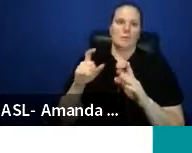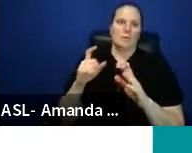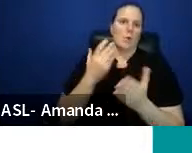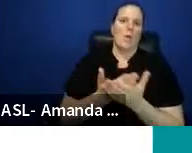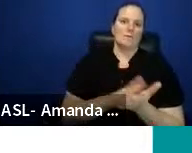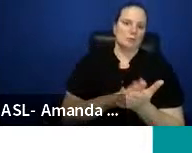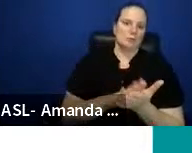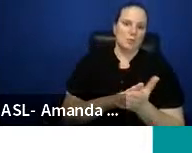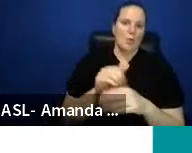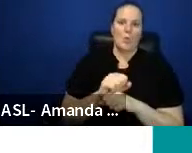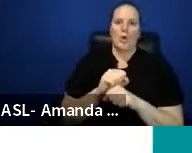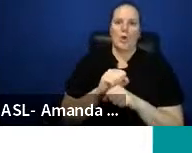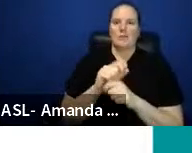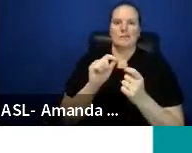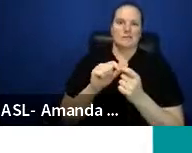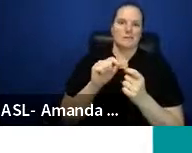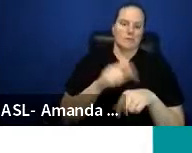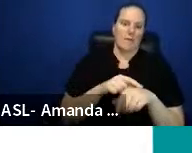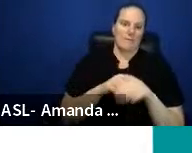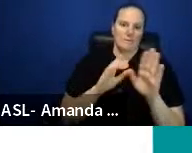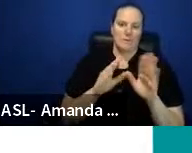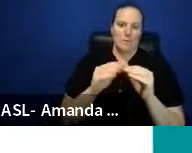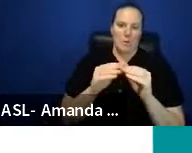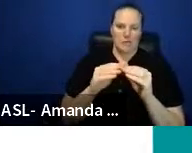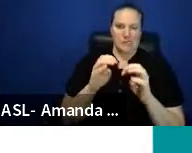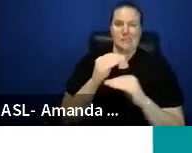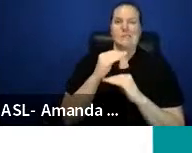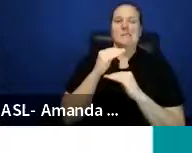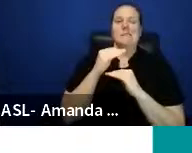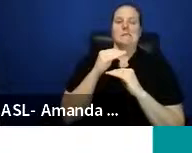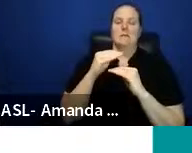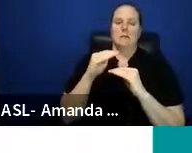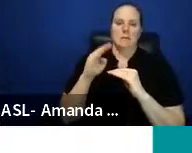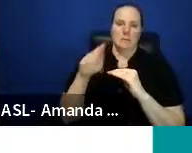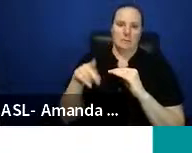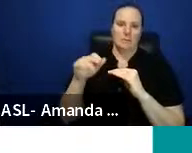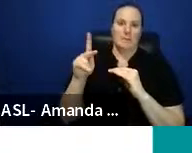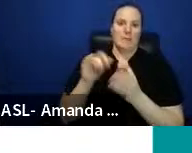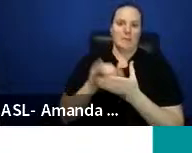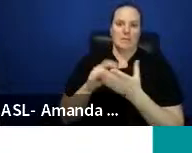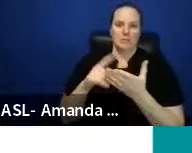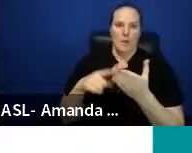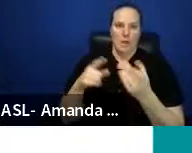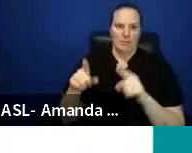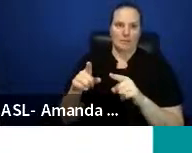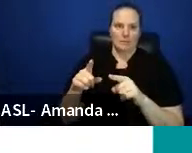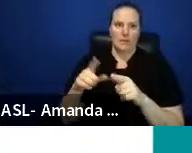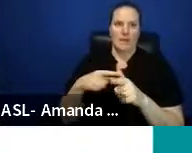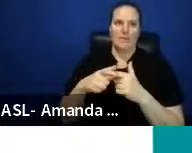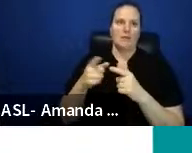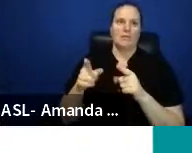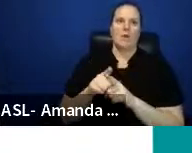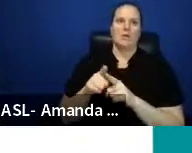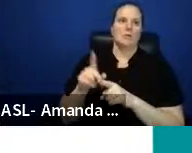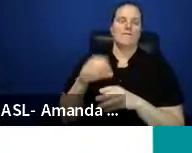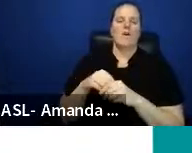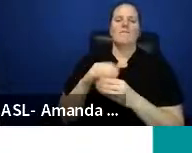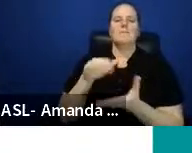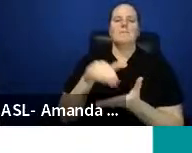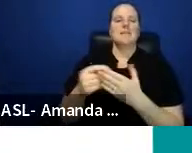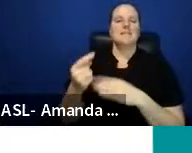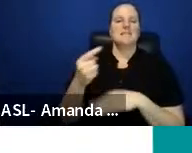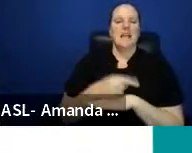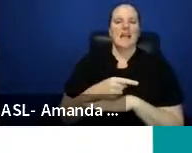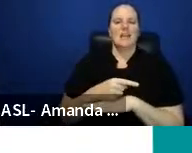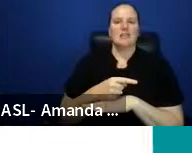school or work at a specific time. So it's a little tighter peak is what's usually kind of occurring. And then you also are dealing with the midday kind